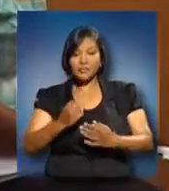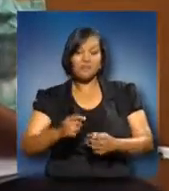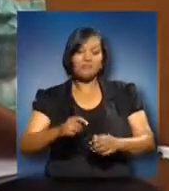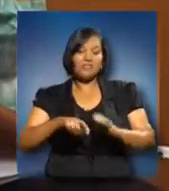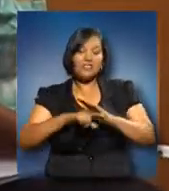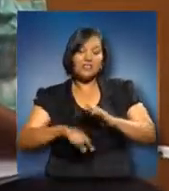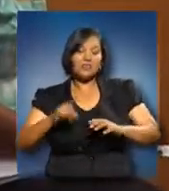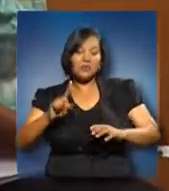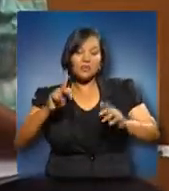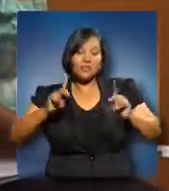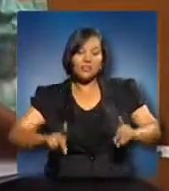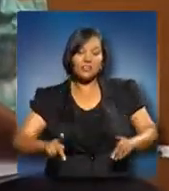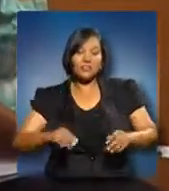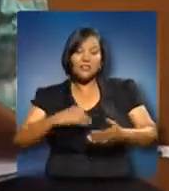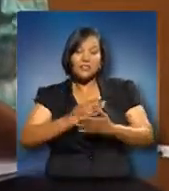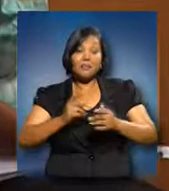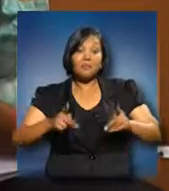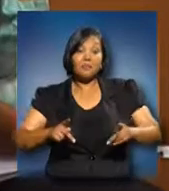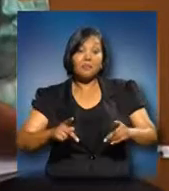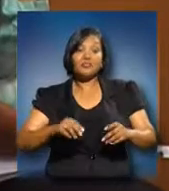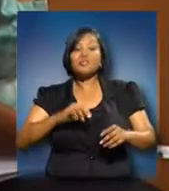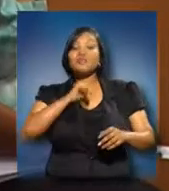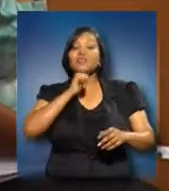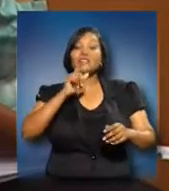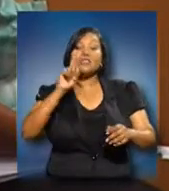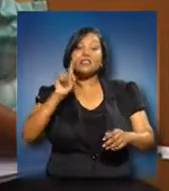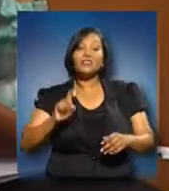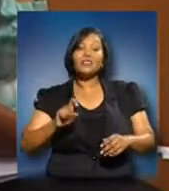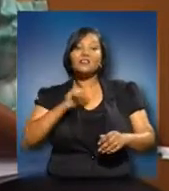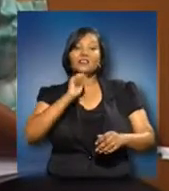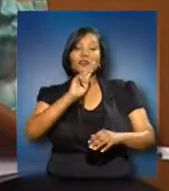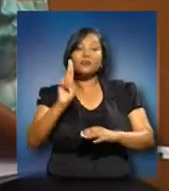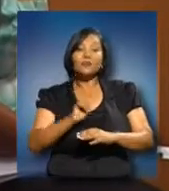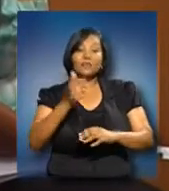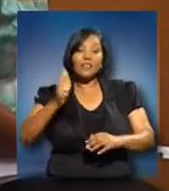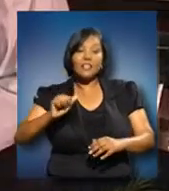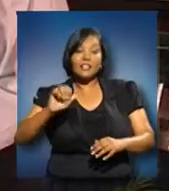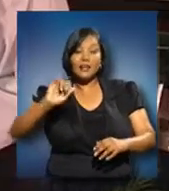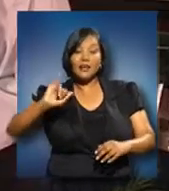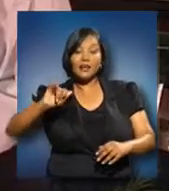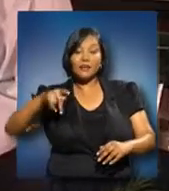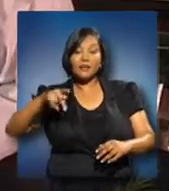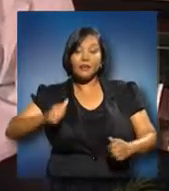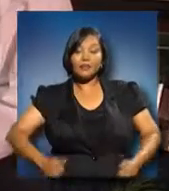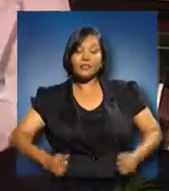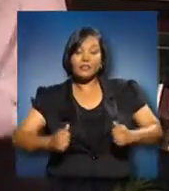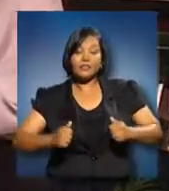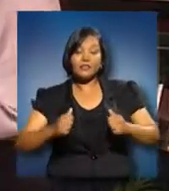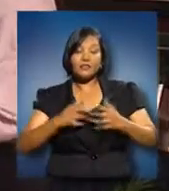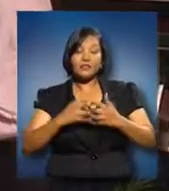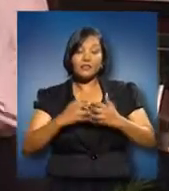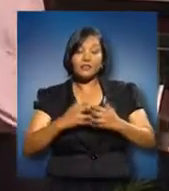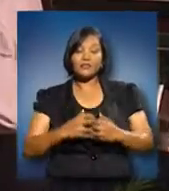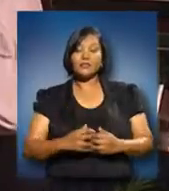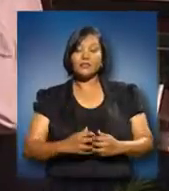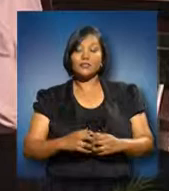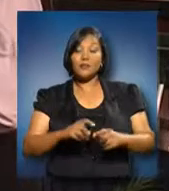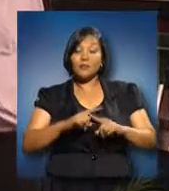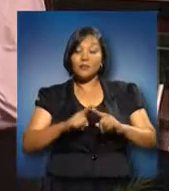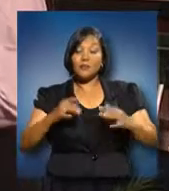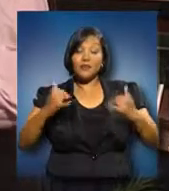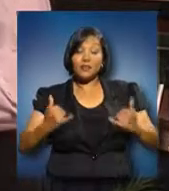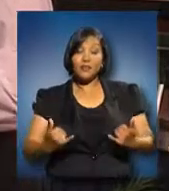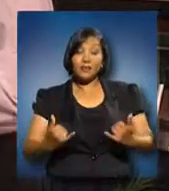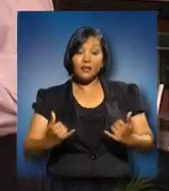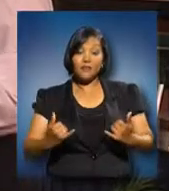there were some people attending the conference that didn't have any devices with them. Currently, we